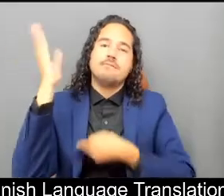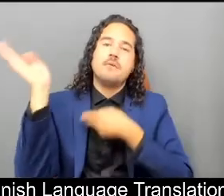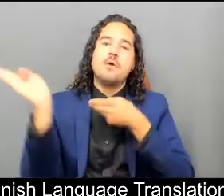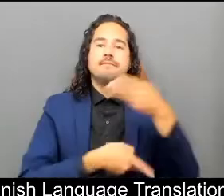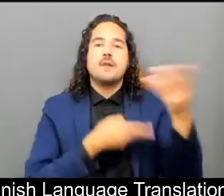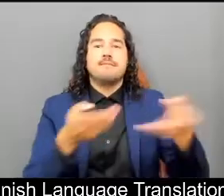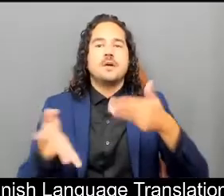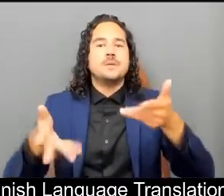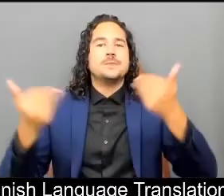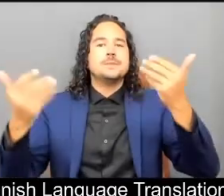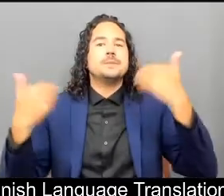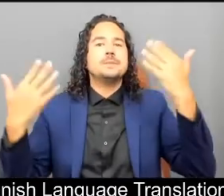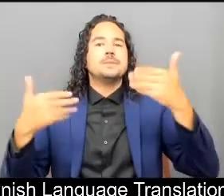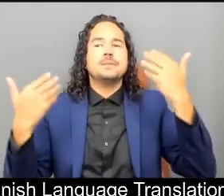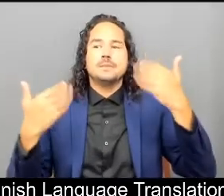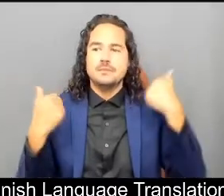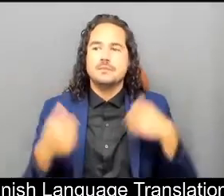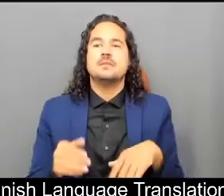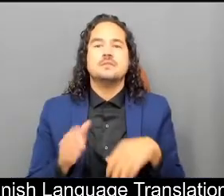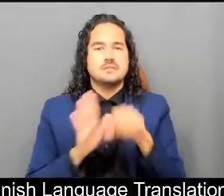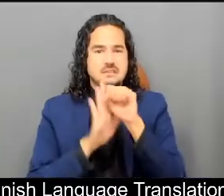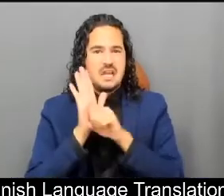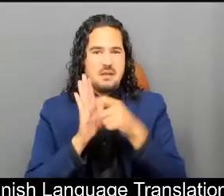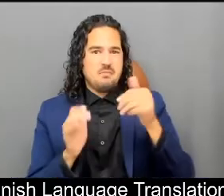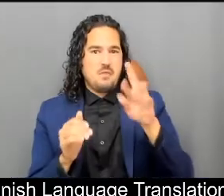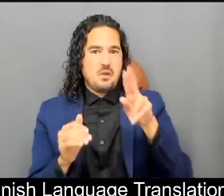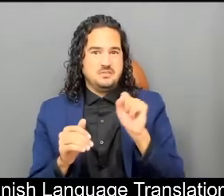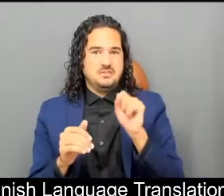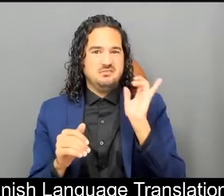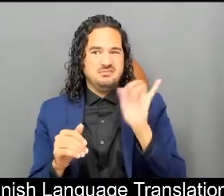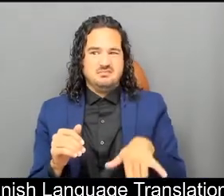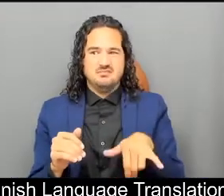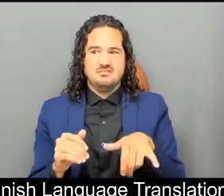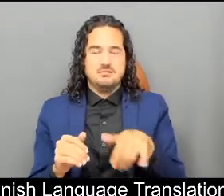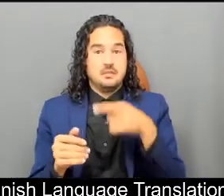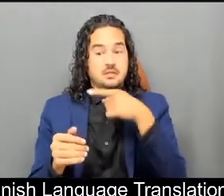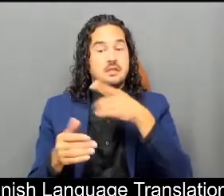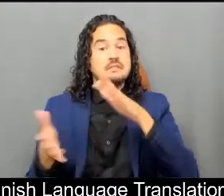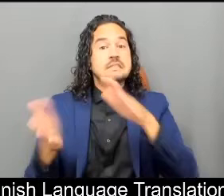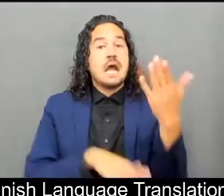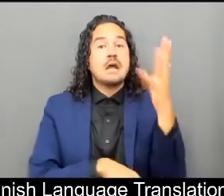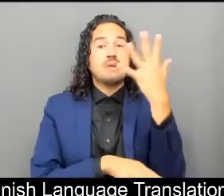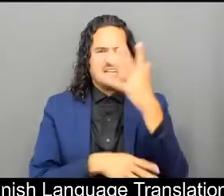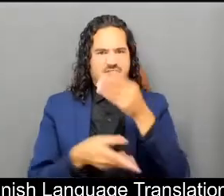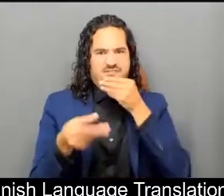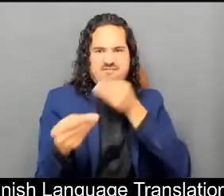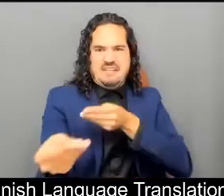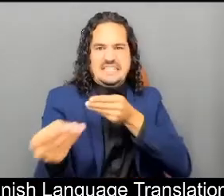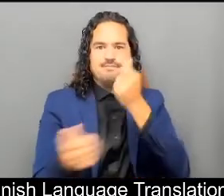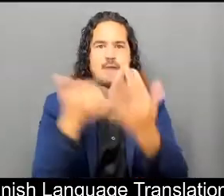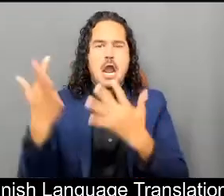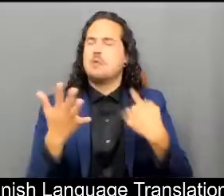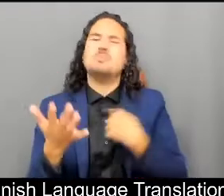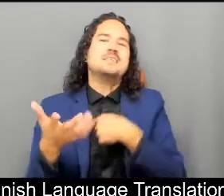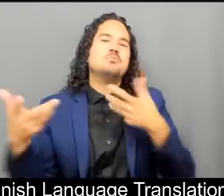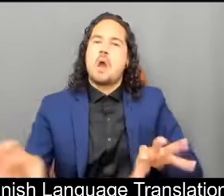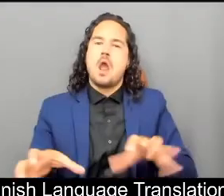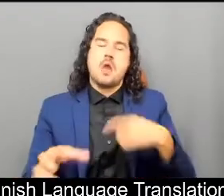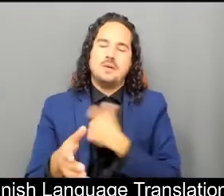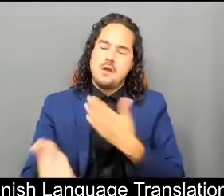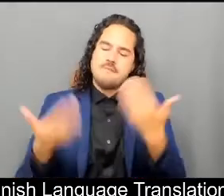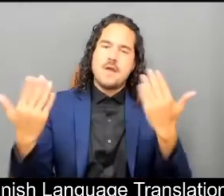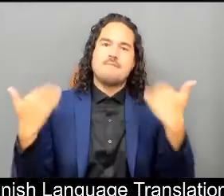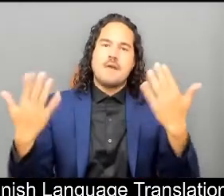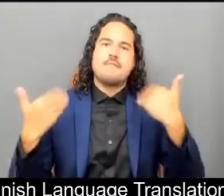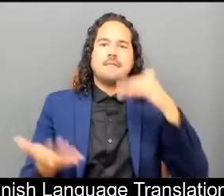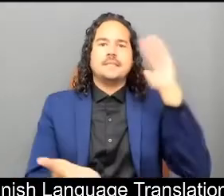That still remains a priority, as it has been for several years, and we've invested a ton of work in that area. I think everybody's well aware we need to do more. We're